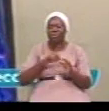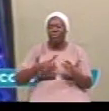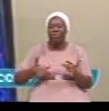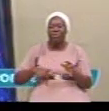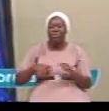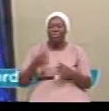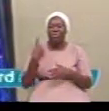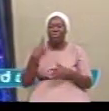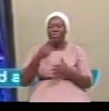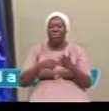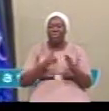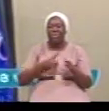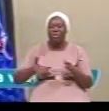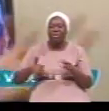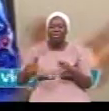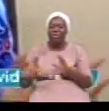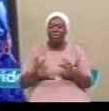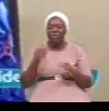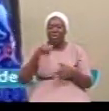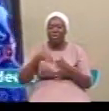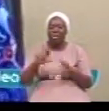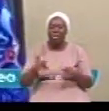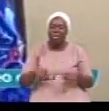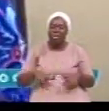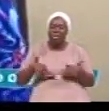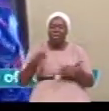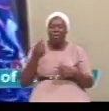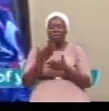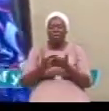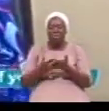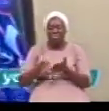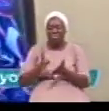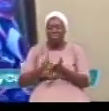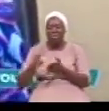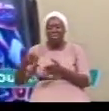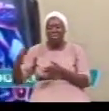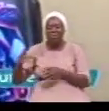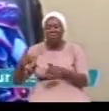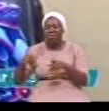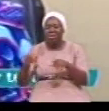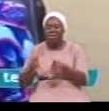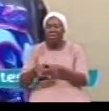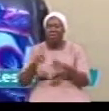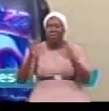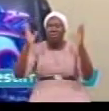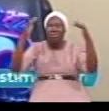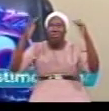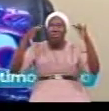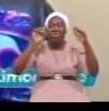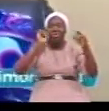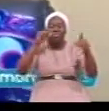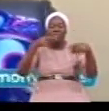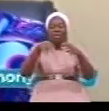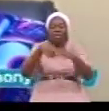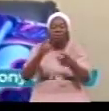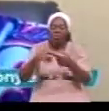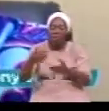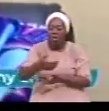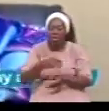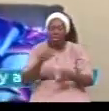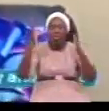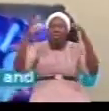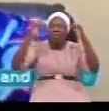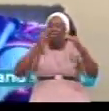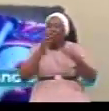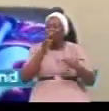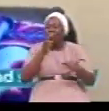God did in my life. It was some weeks ago that the rain was falling. I went out to collect water. As I was coming in, the